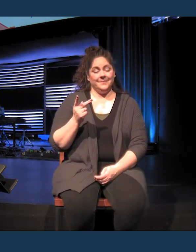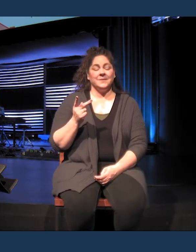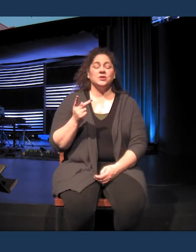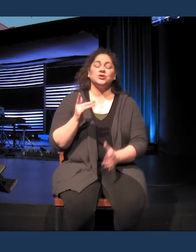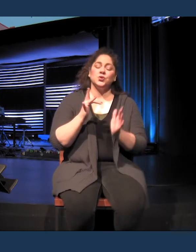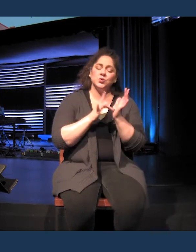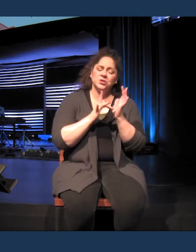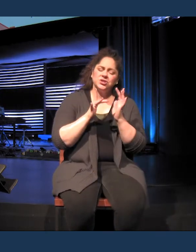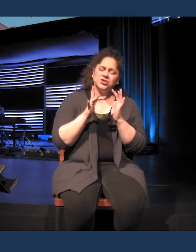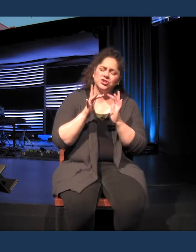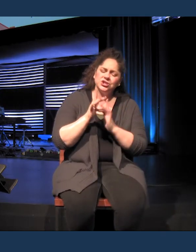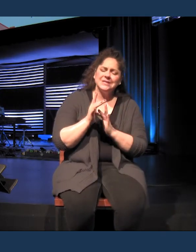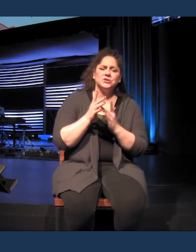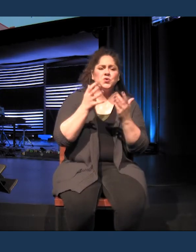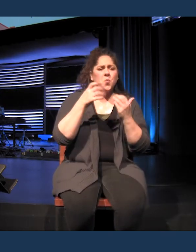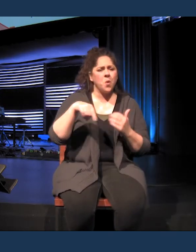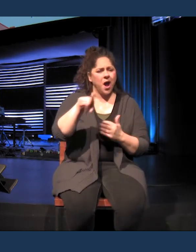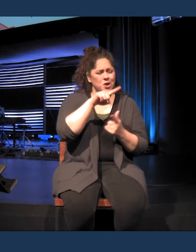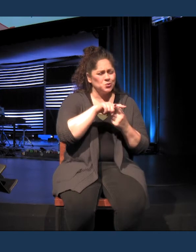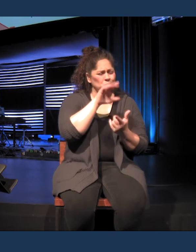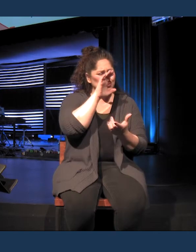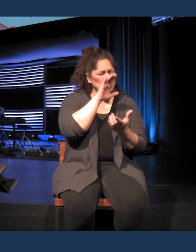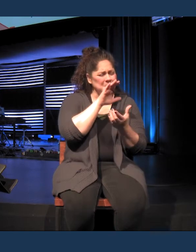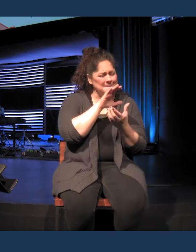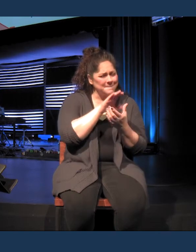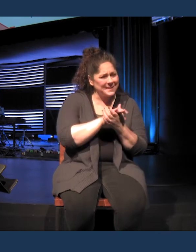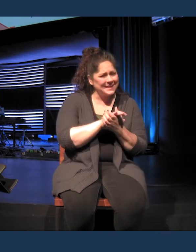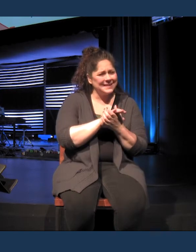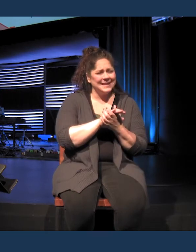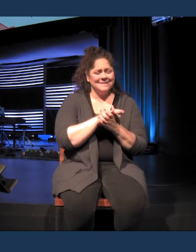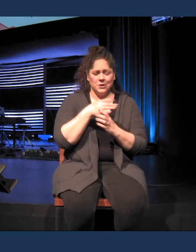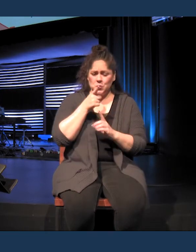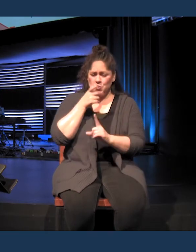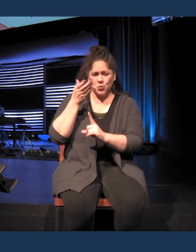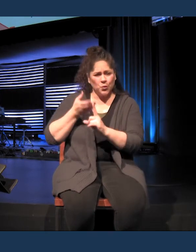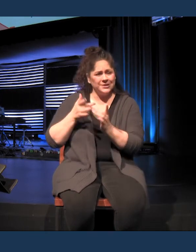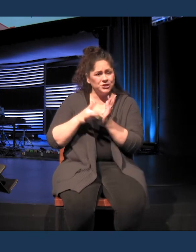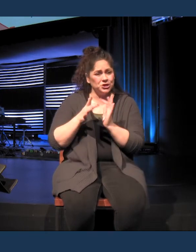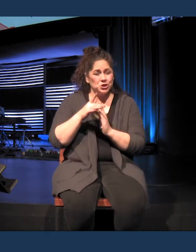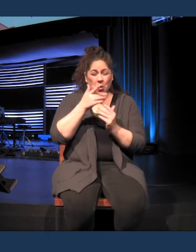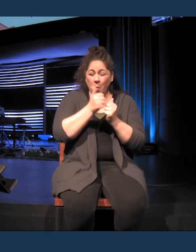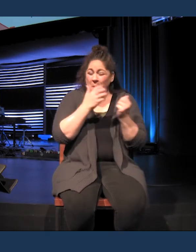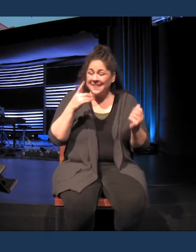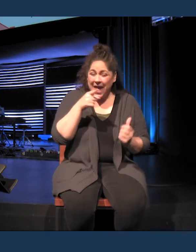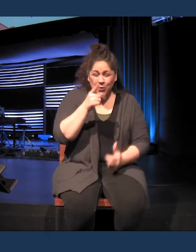So Jesus is inviting us to believe. And when you believe without